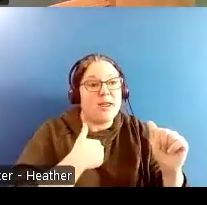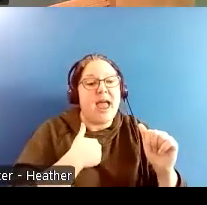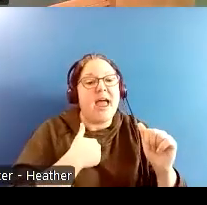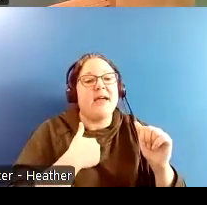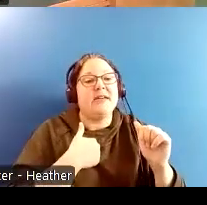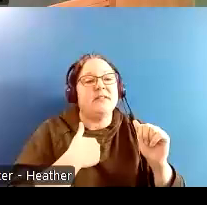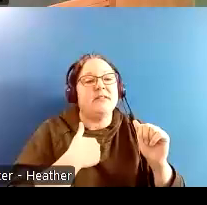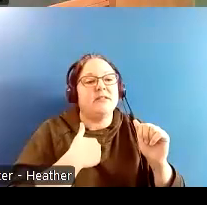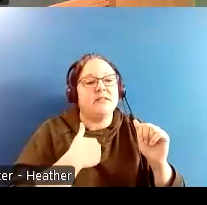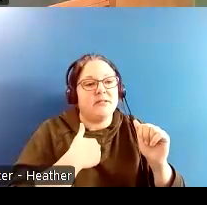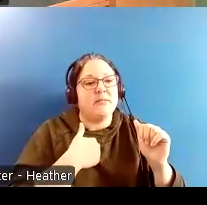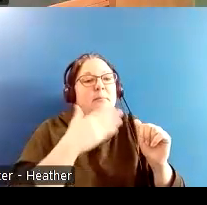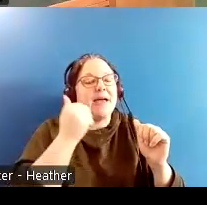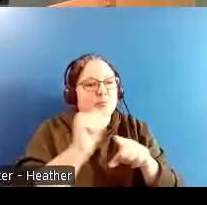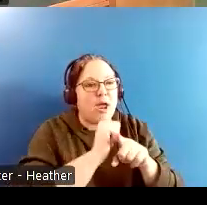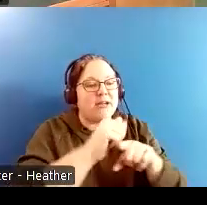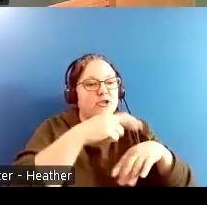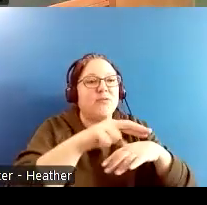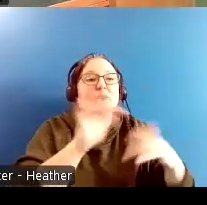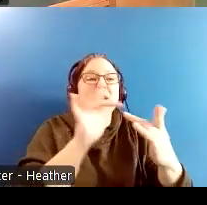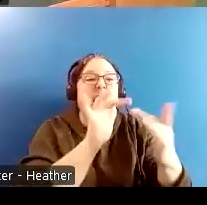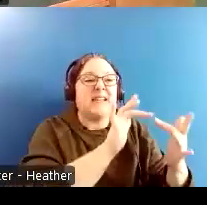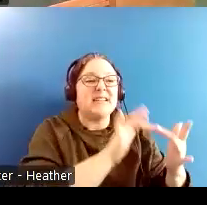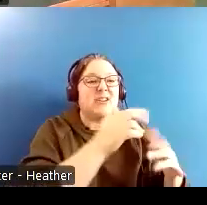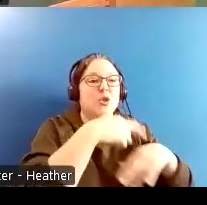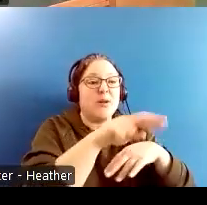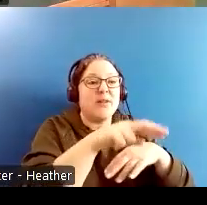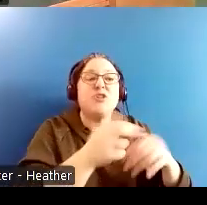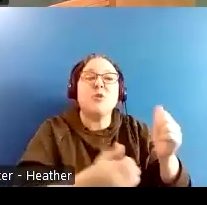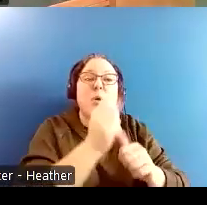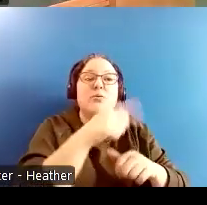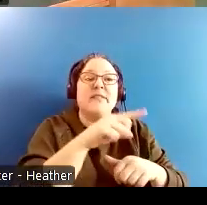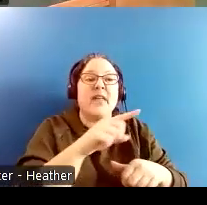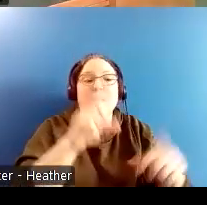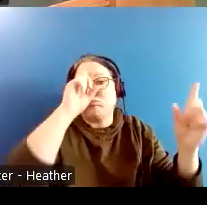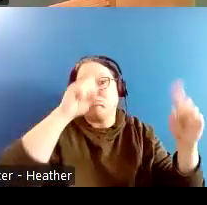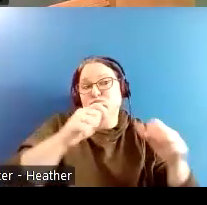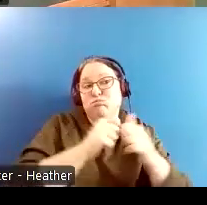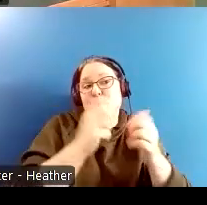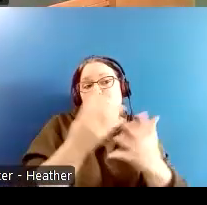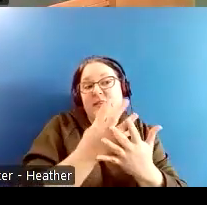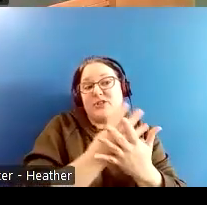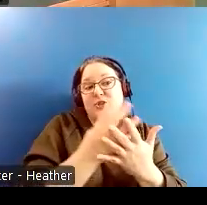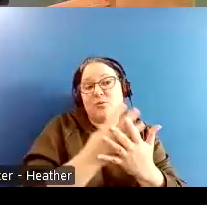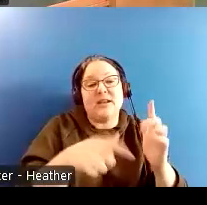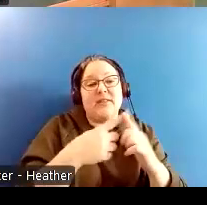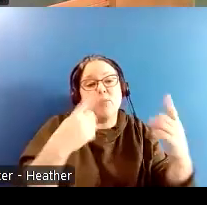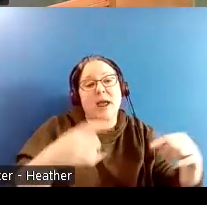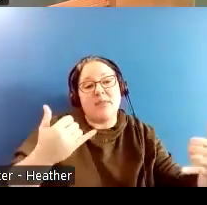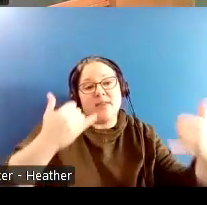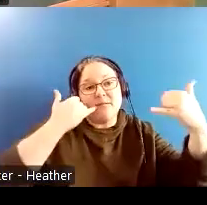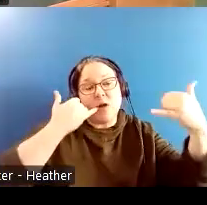We were able to get in touch with most of them, and most of those people consented for the screen, and the consent was done over the phone on a recorded